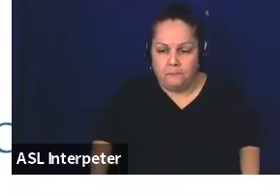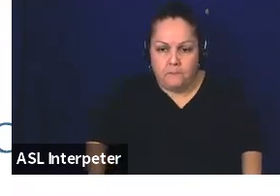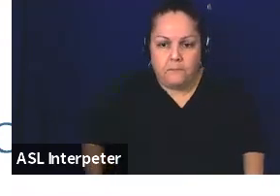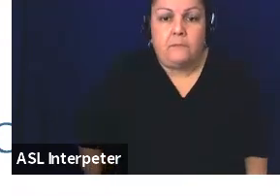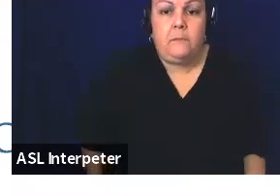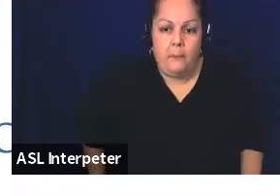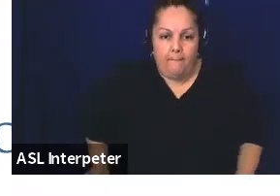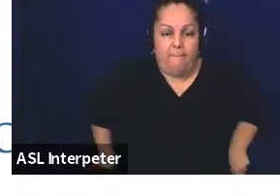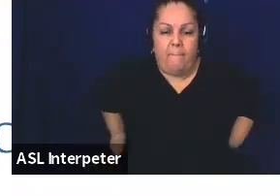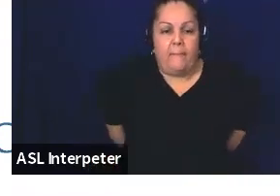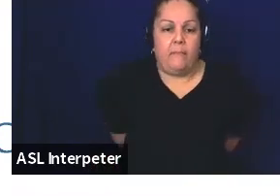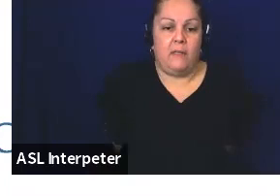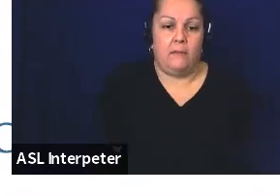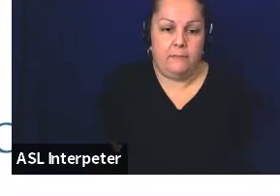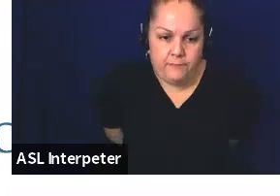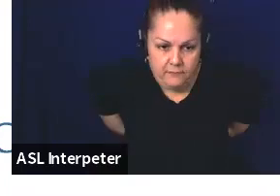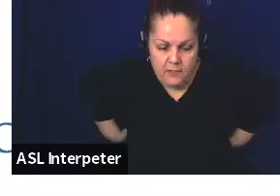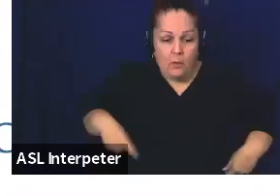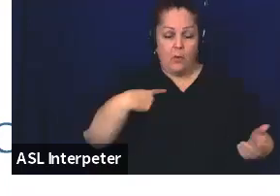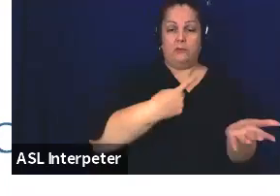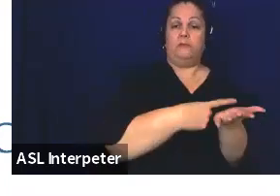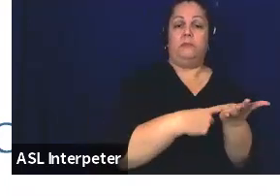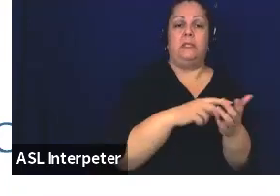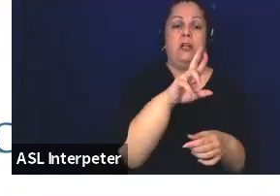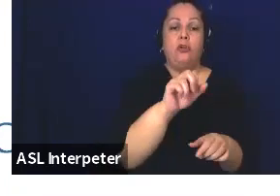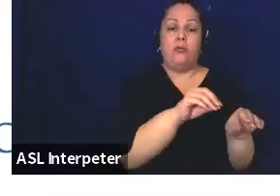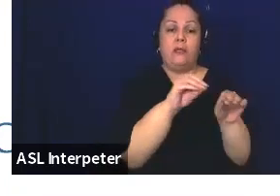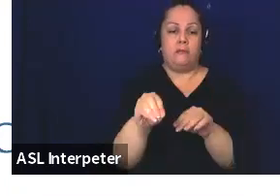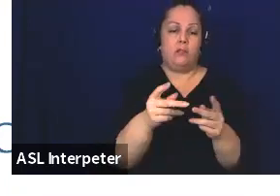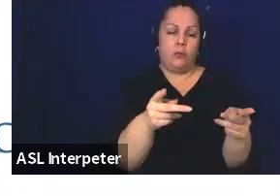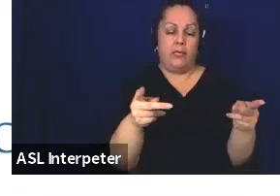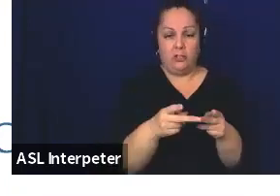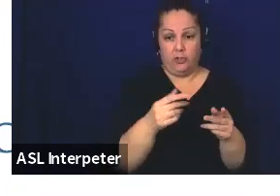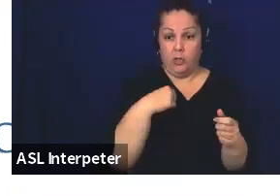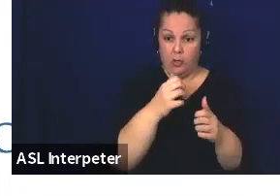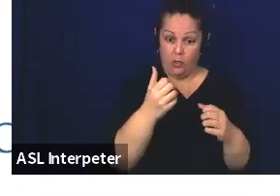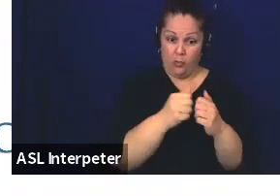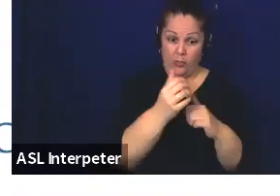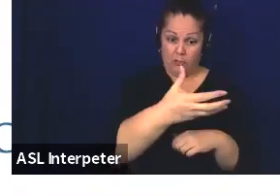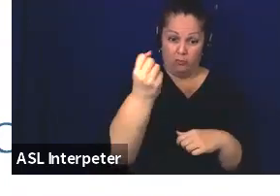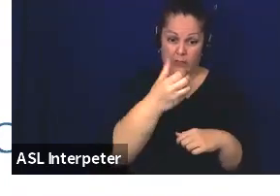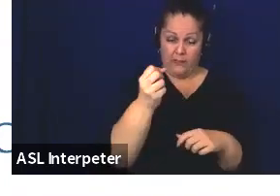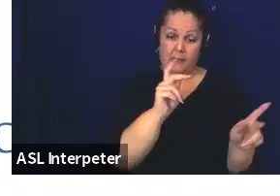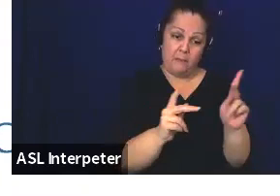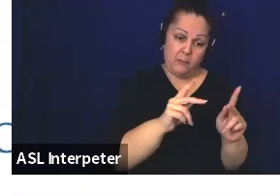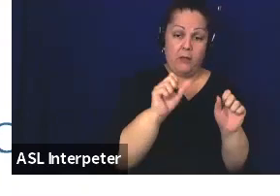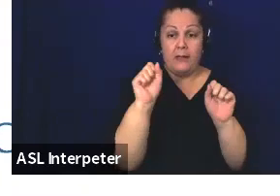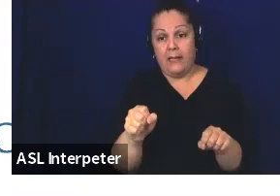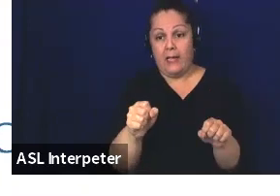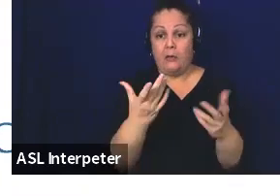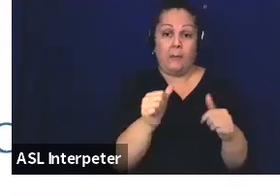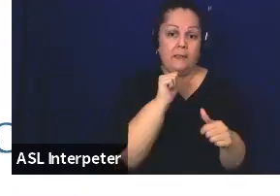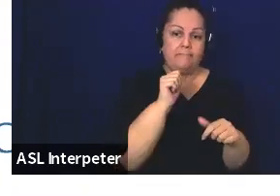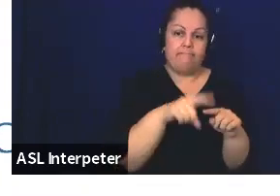Next, we want to discuss relocation. We know that with trafficking, that folks can or cannot or may not